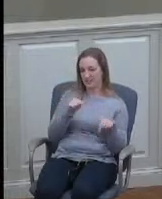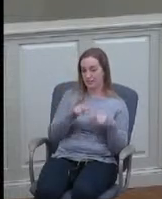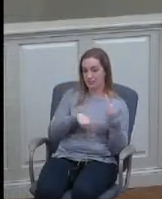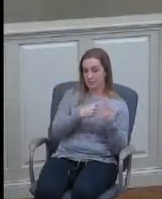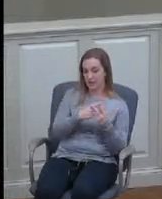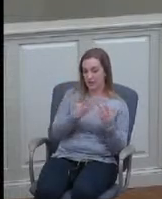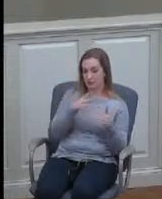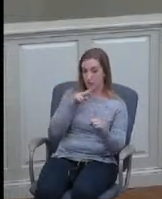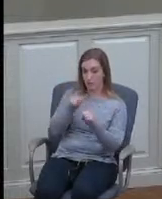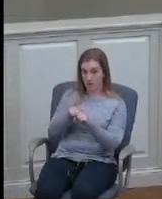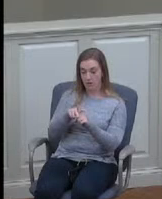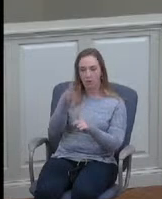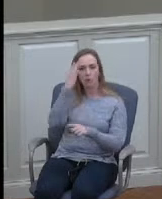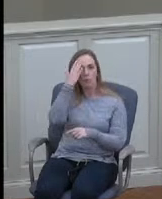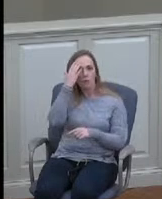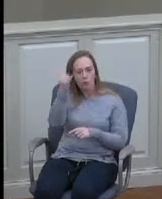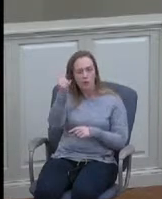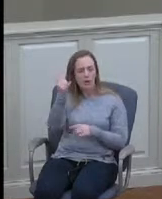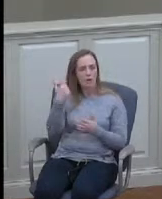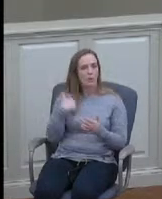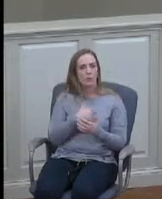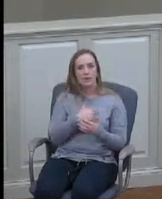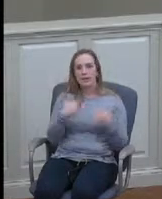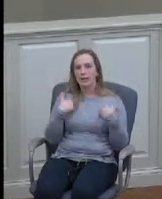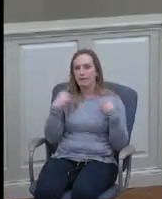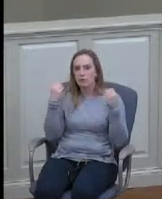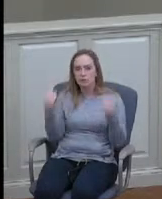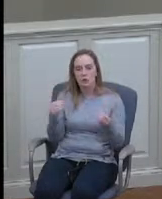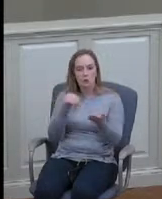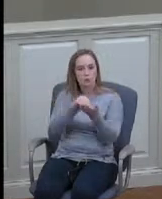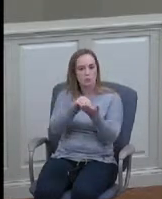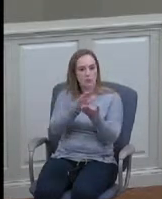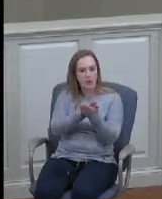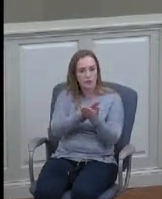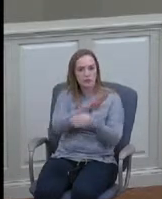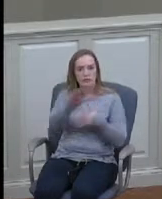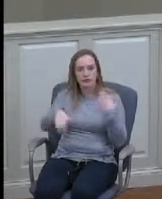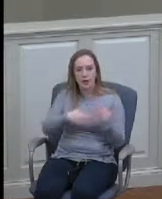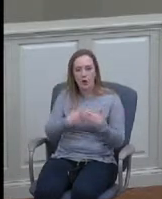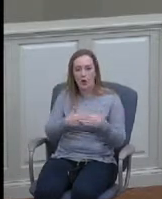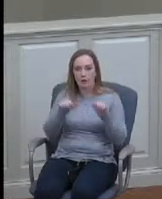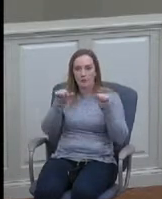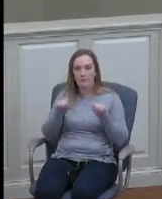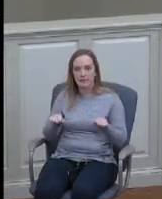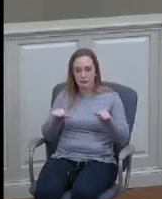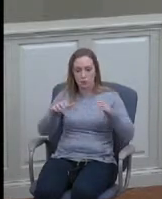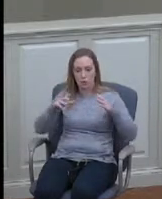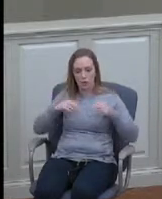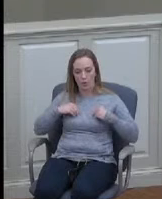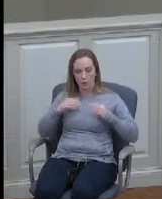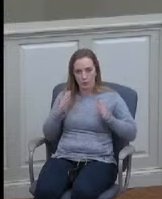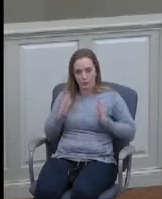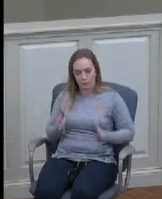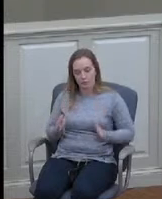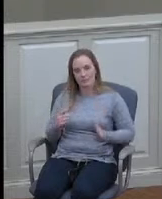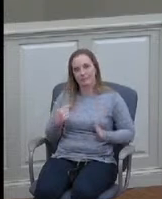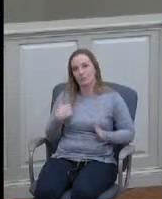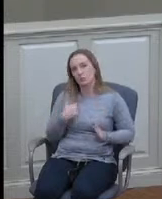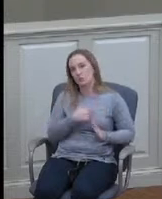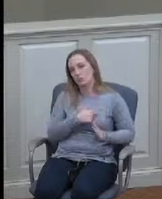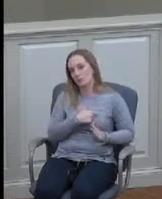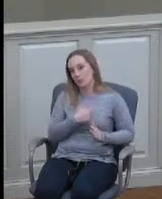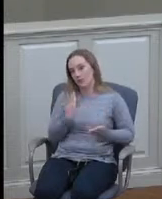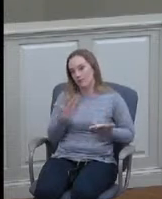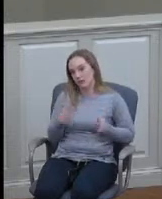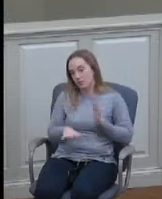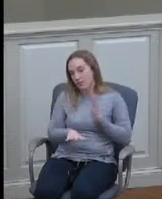filed, simply because we have no records of all potential owners. So we have it's been